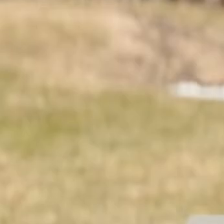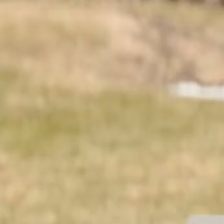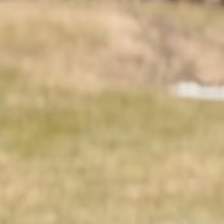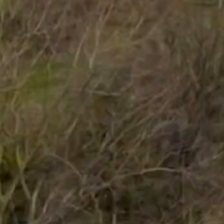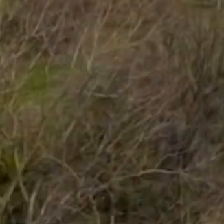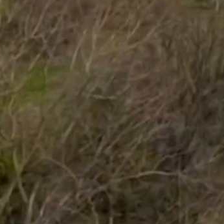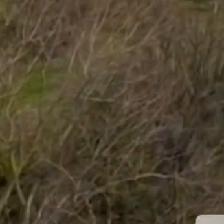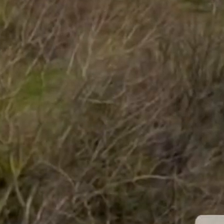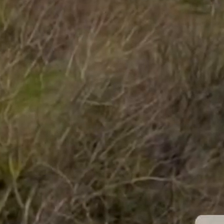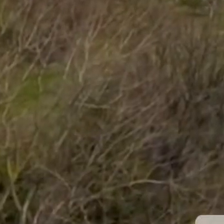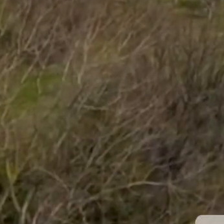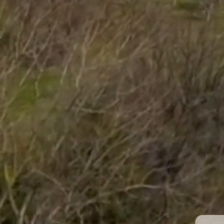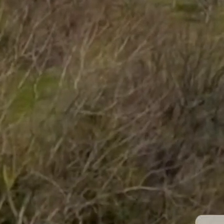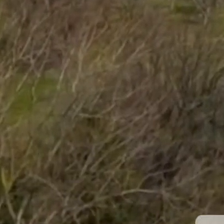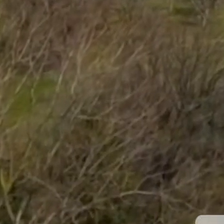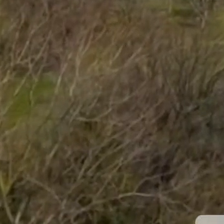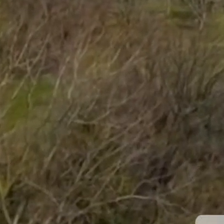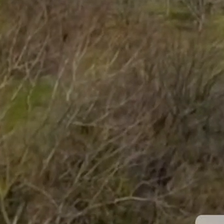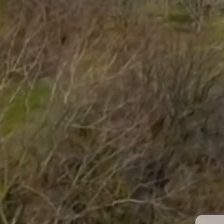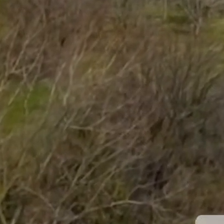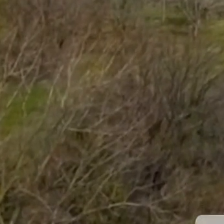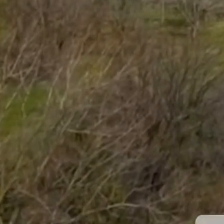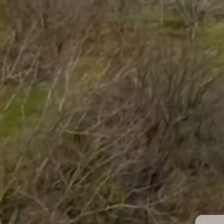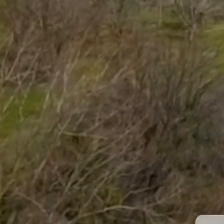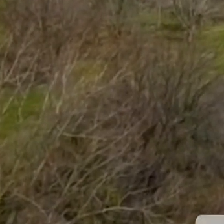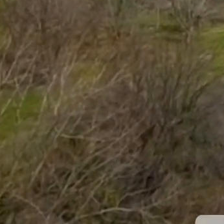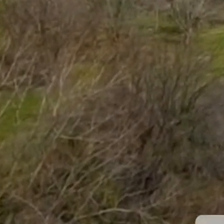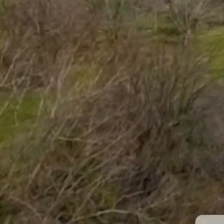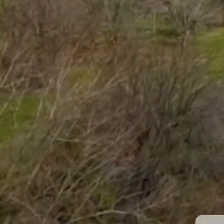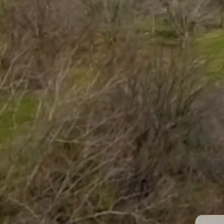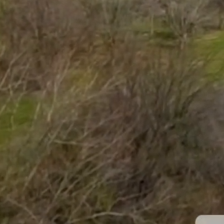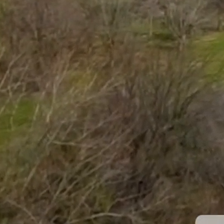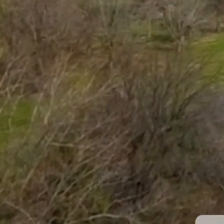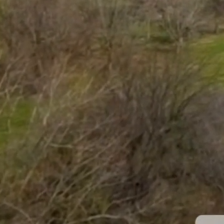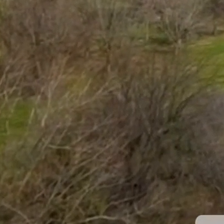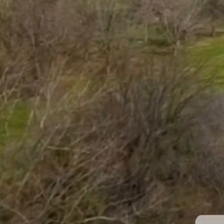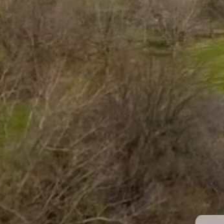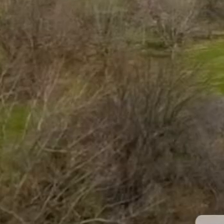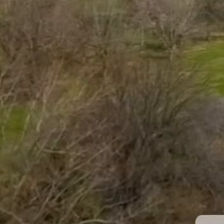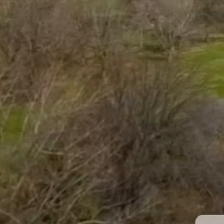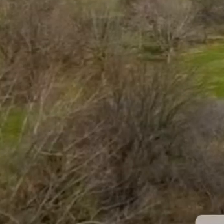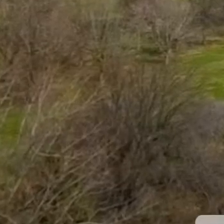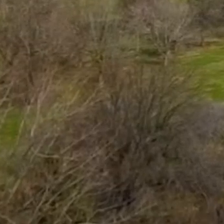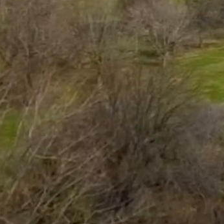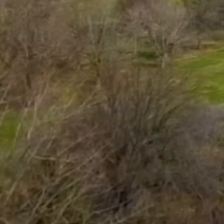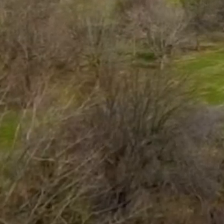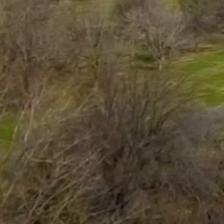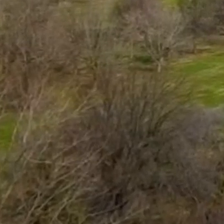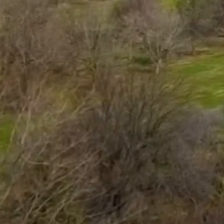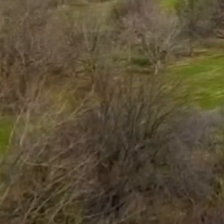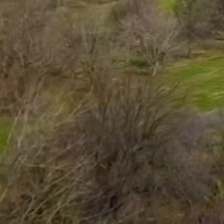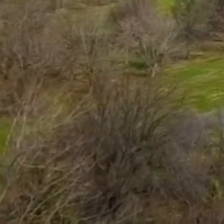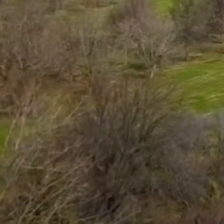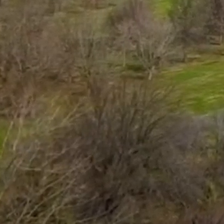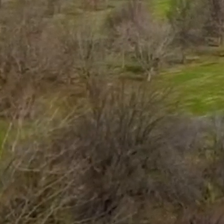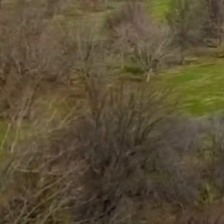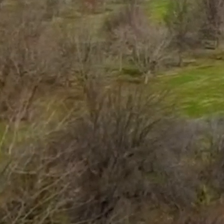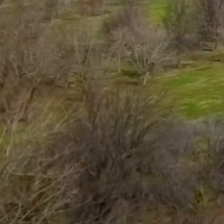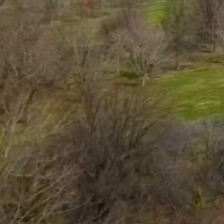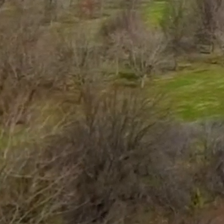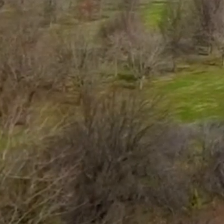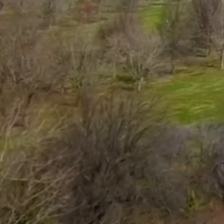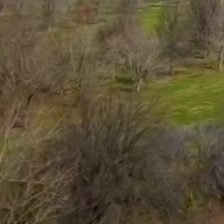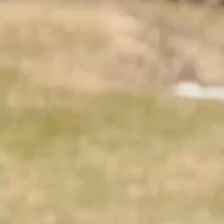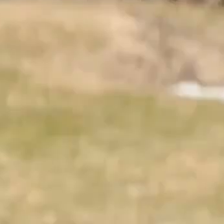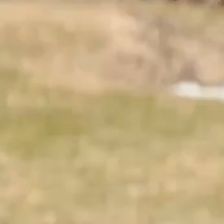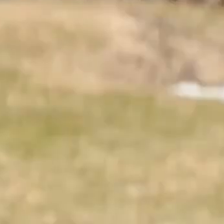throughout the site. All in all, the entire 171 acres will become Erie County parkland, added to our 10,000